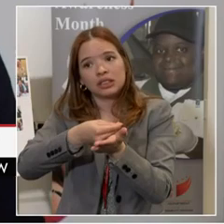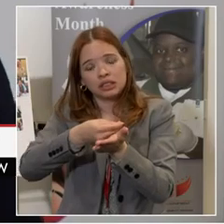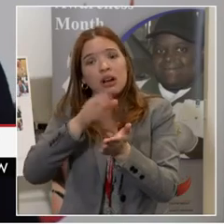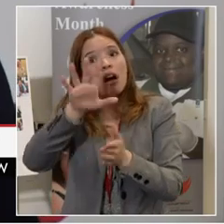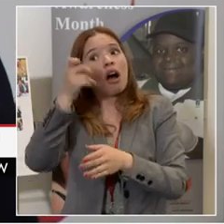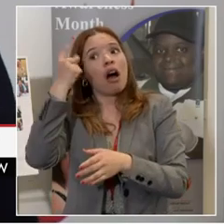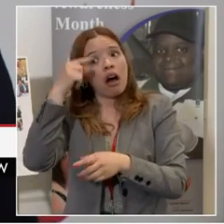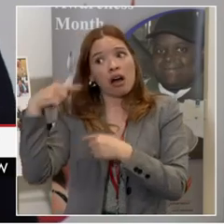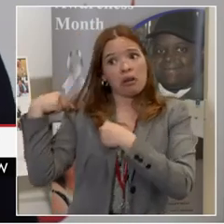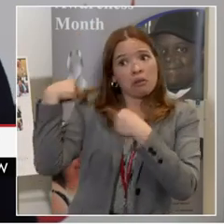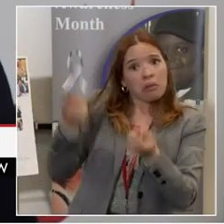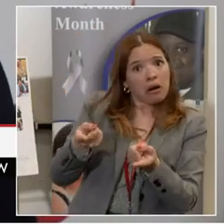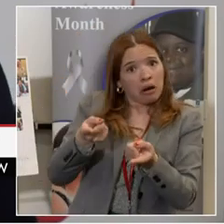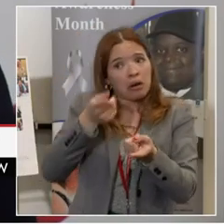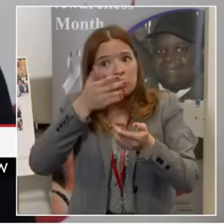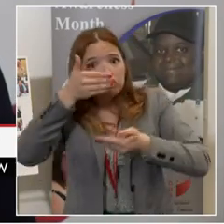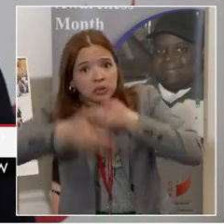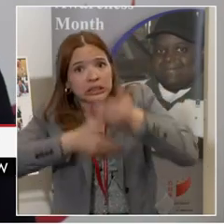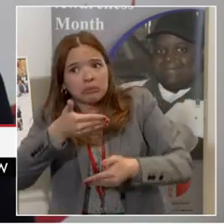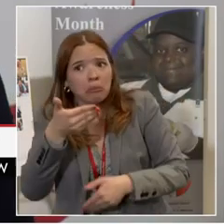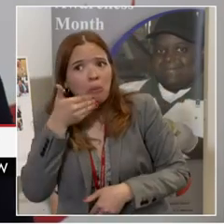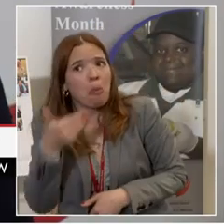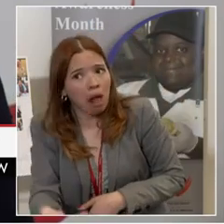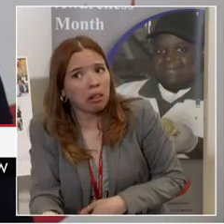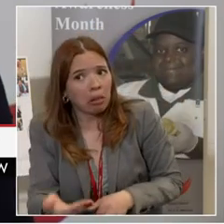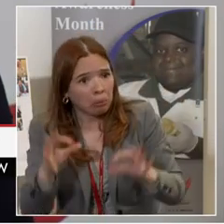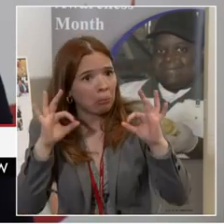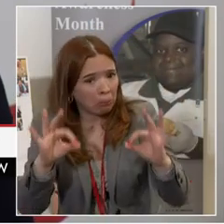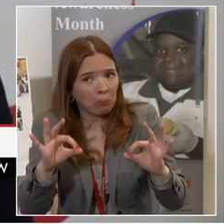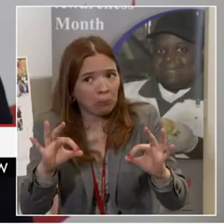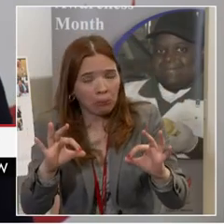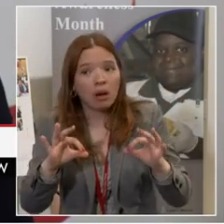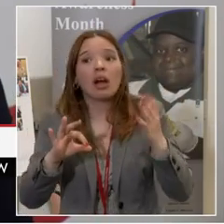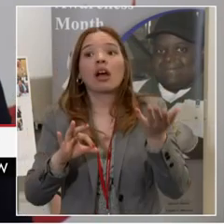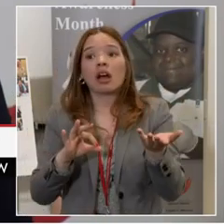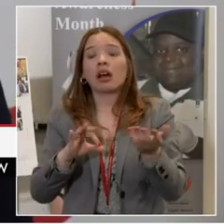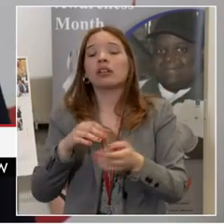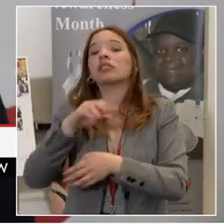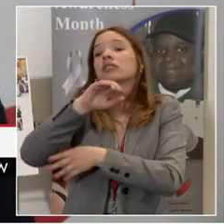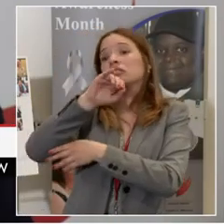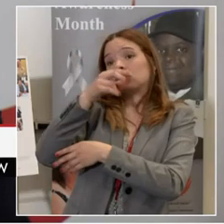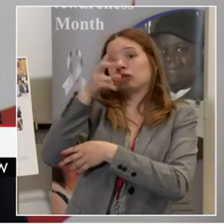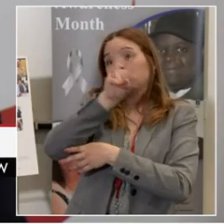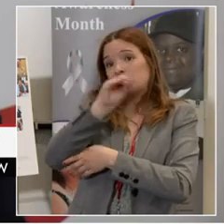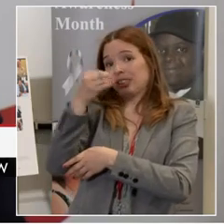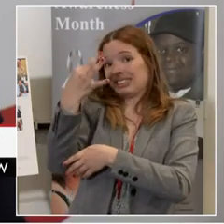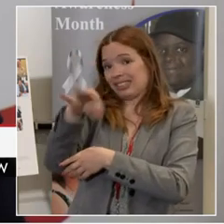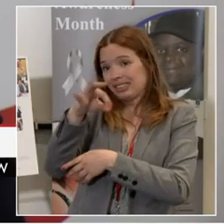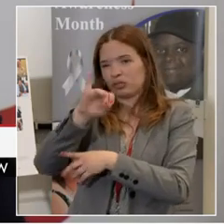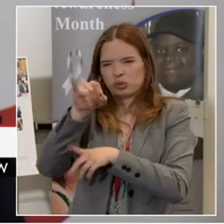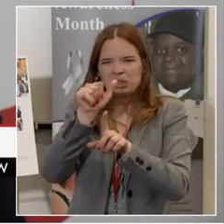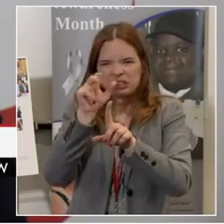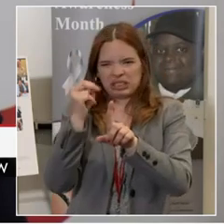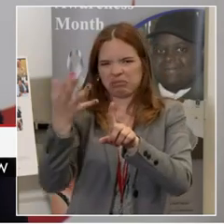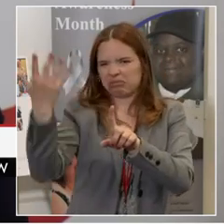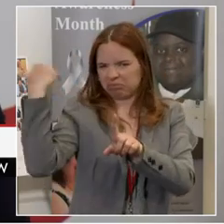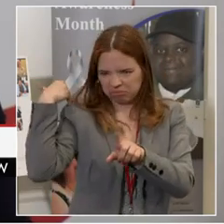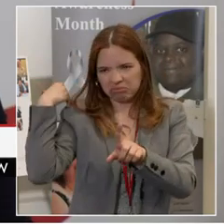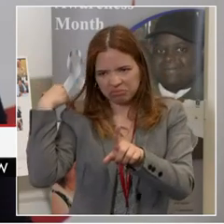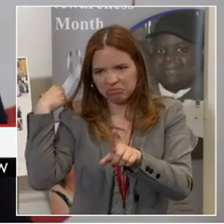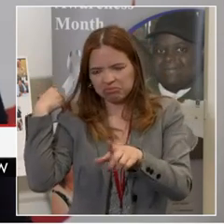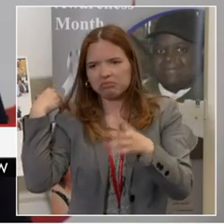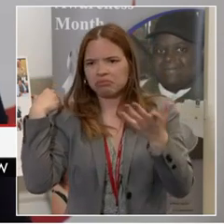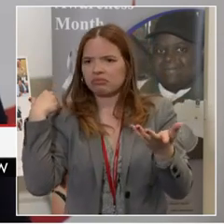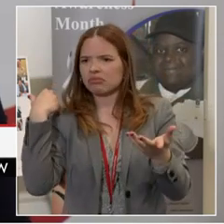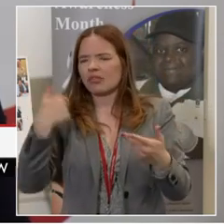our investments. In 2017, we were proud that we settled the 40-year